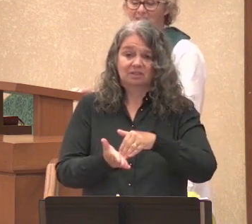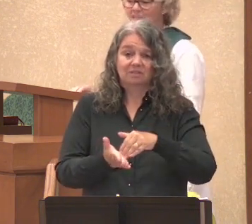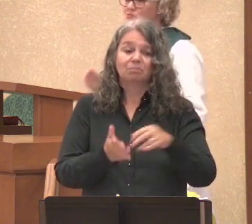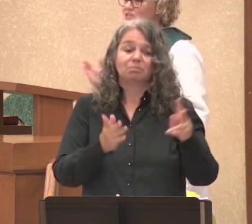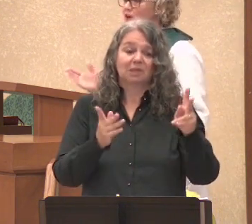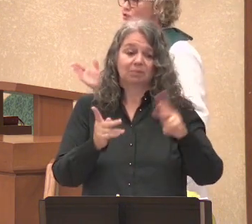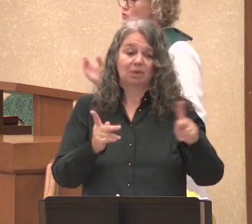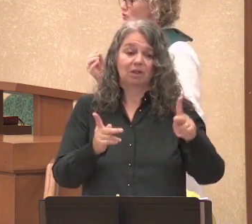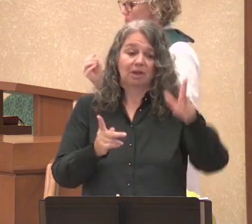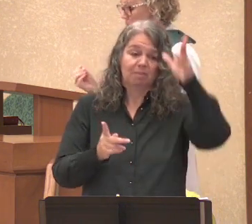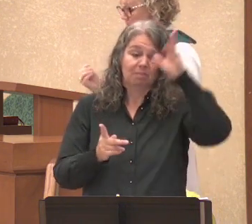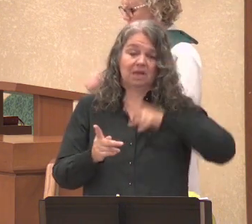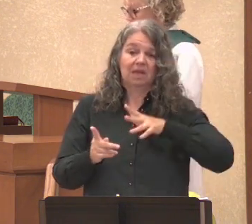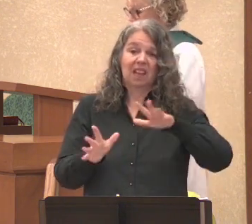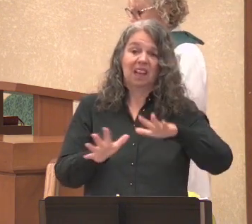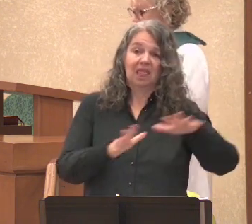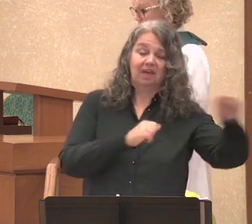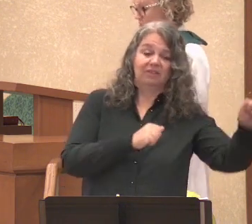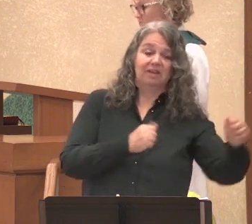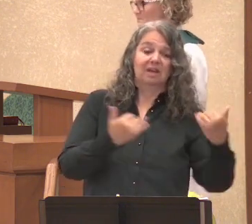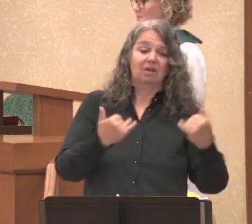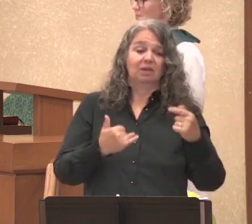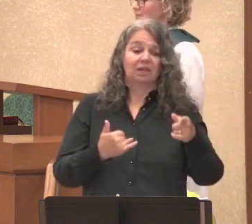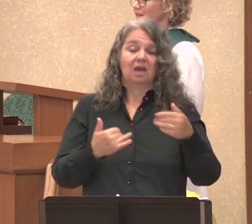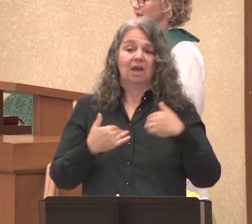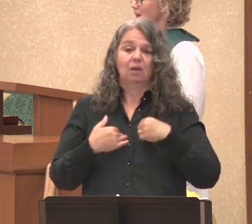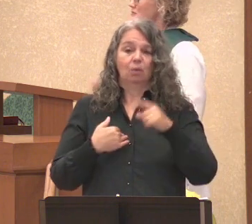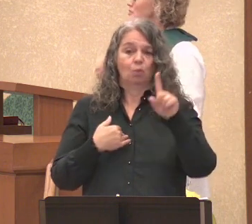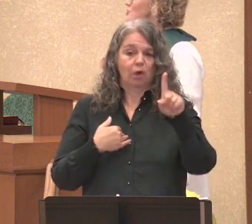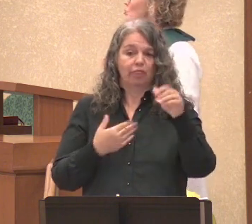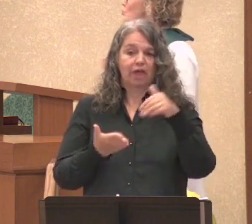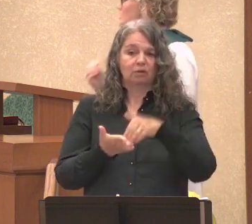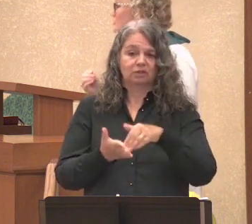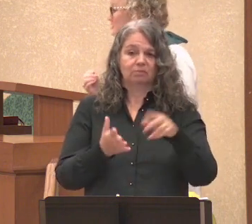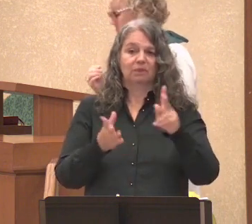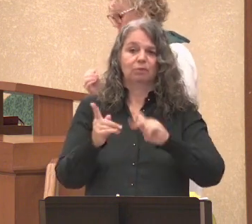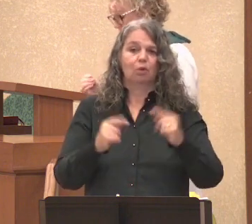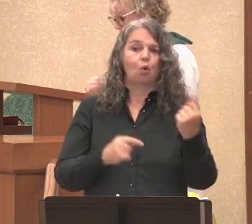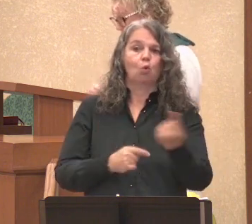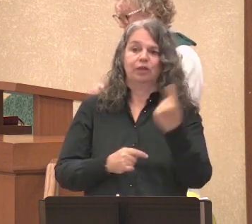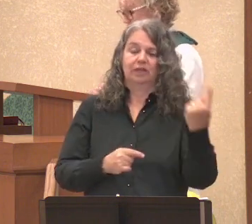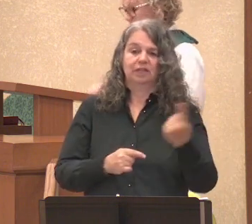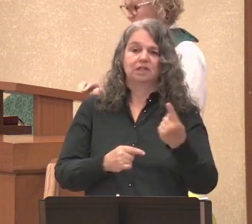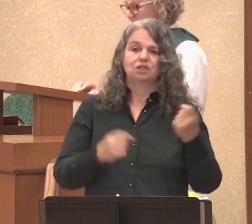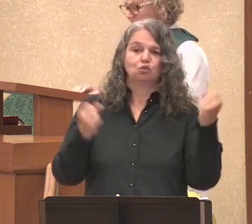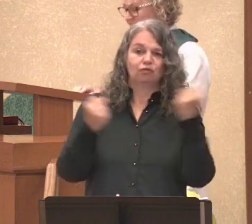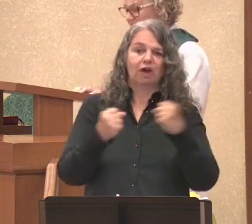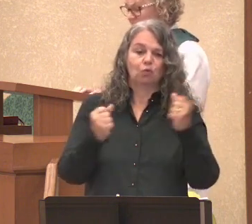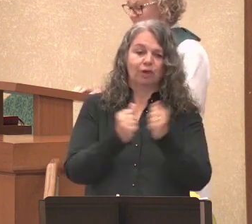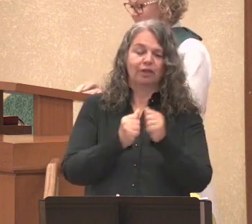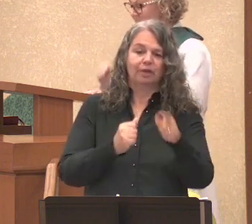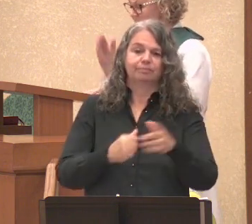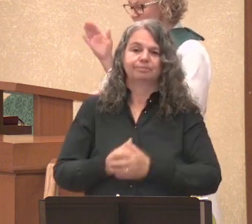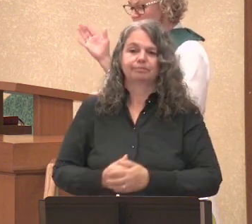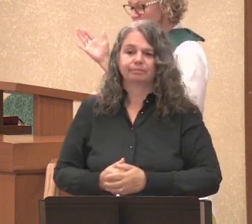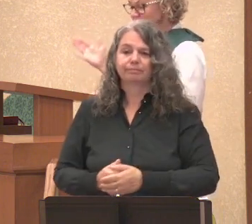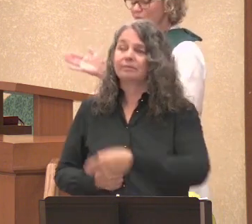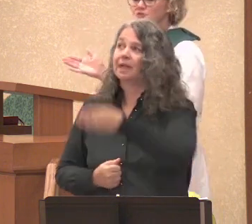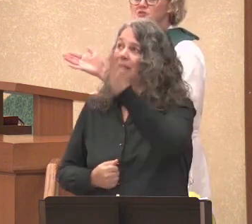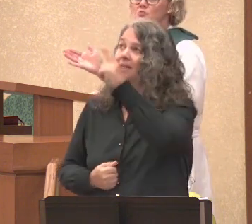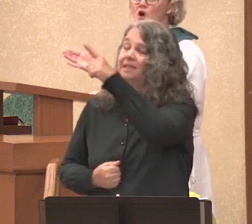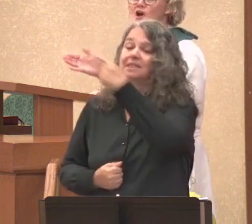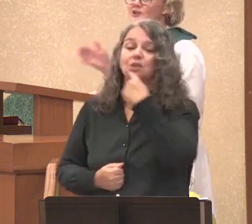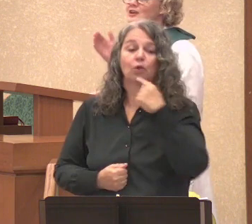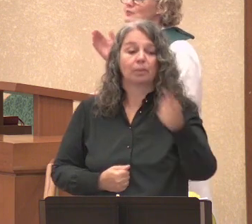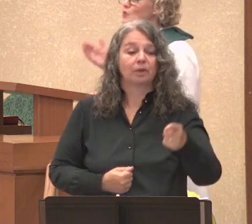army. He was down to only 1,000 now. And then the weirdest part, God said to take the men